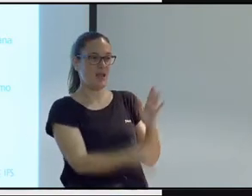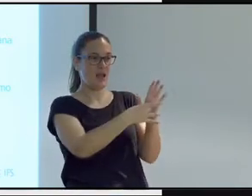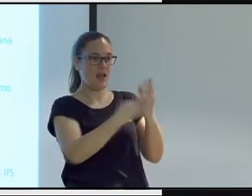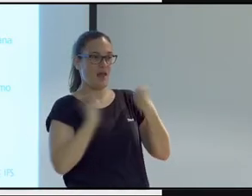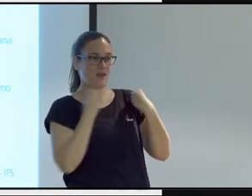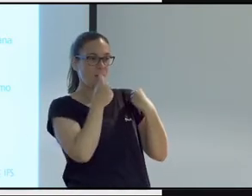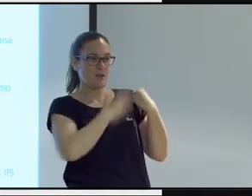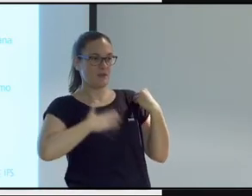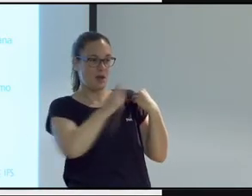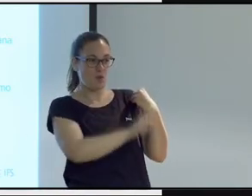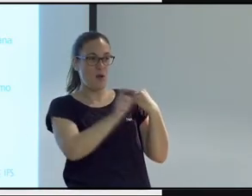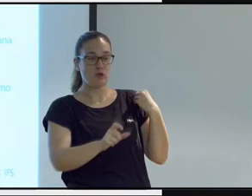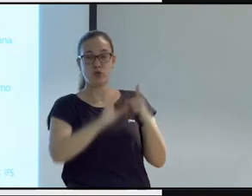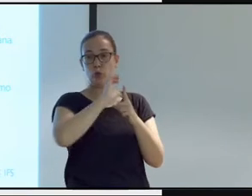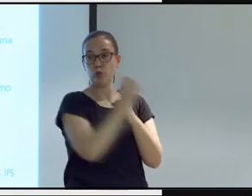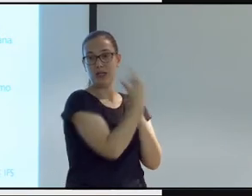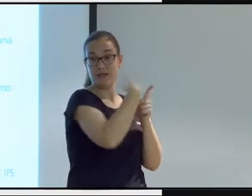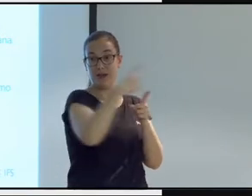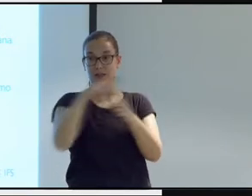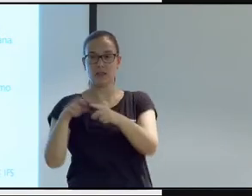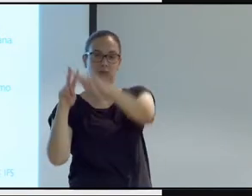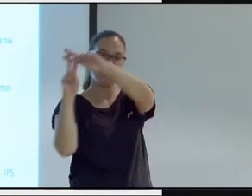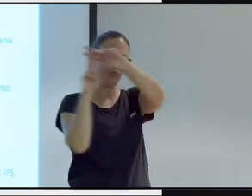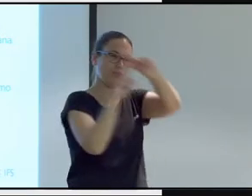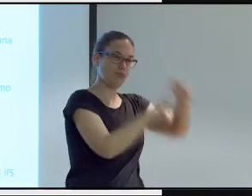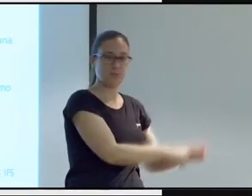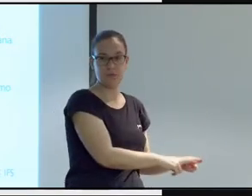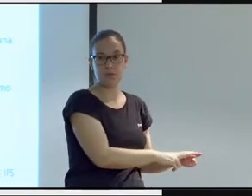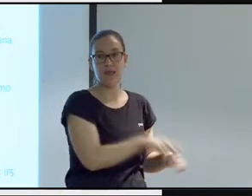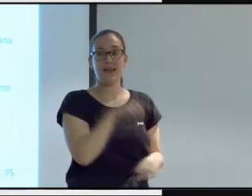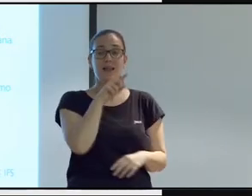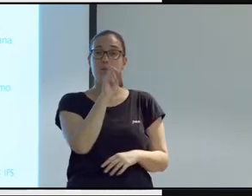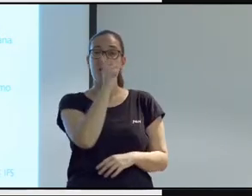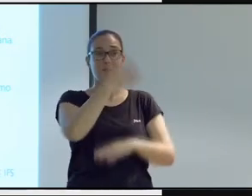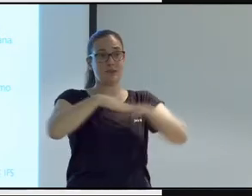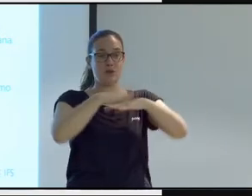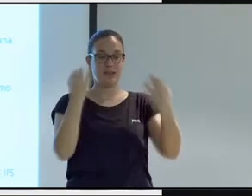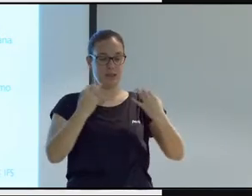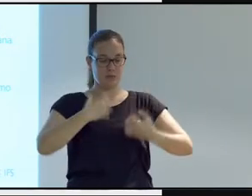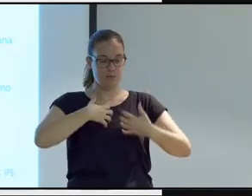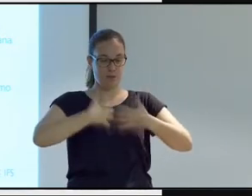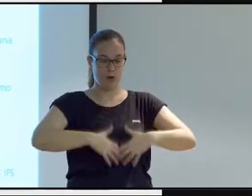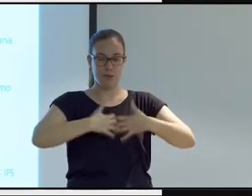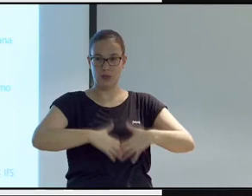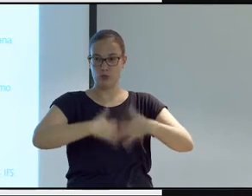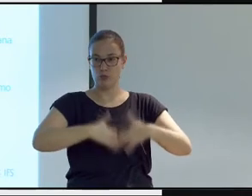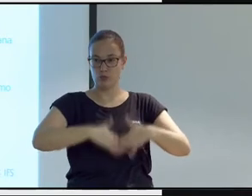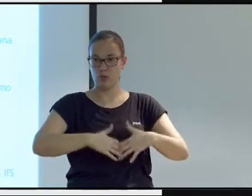Amartya Sen's focus, well then, is related to human beings in different cultures. What he's talking about